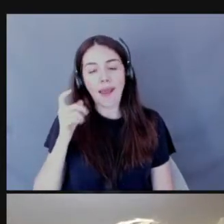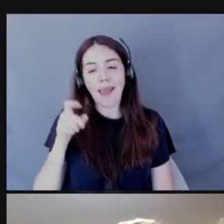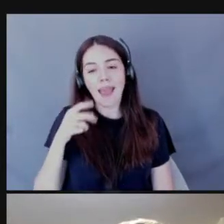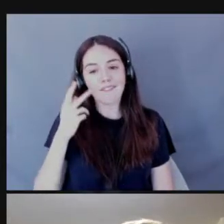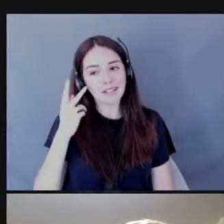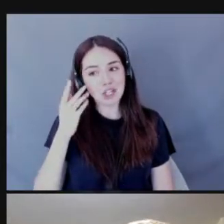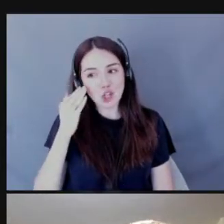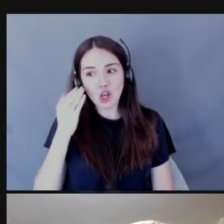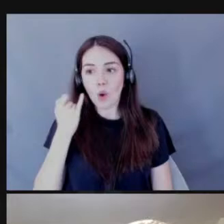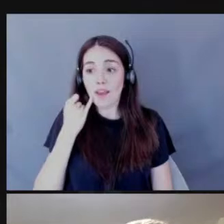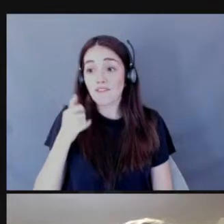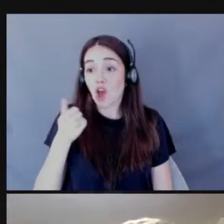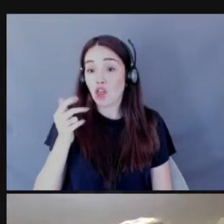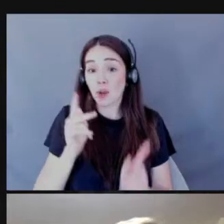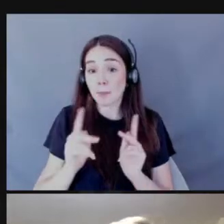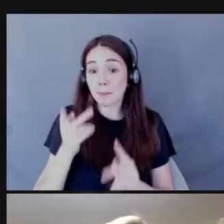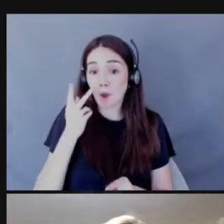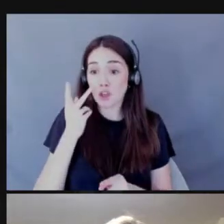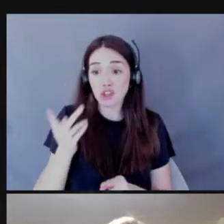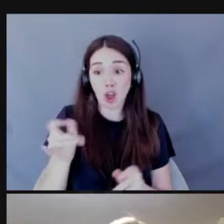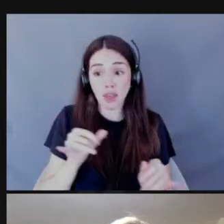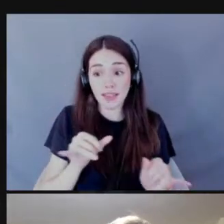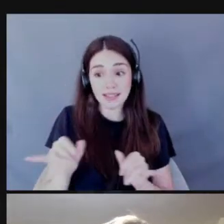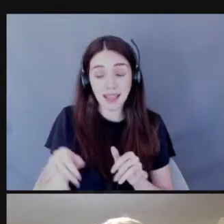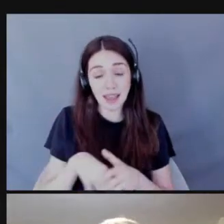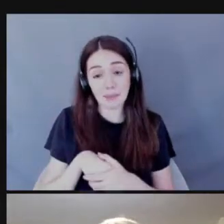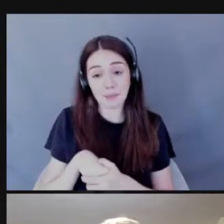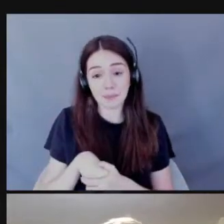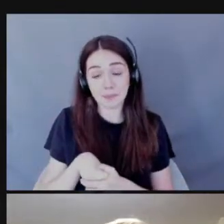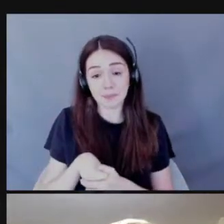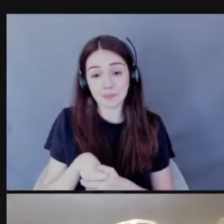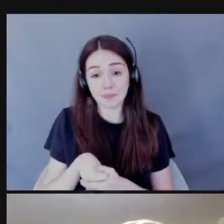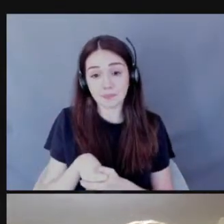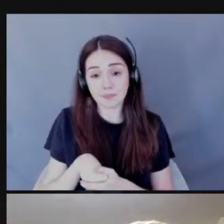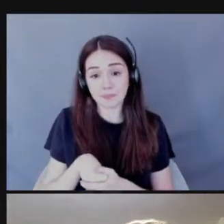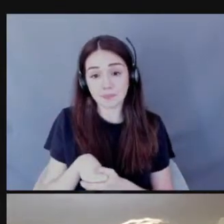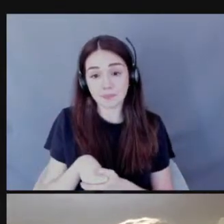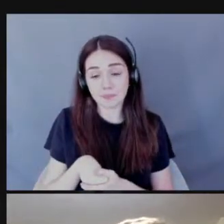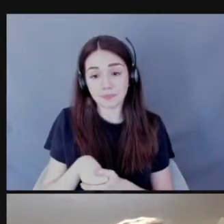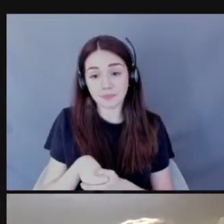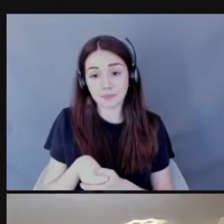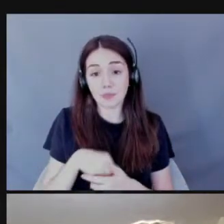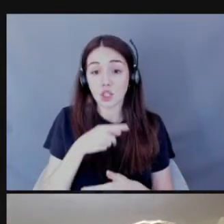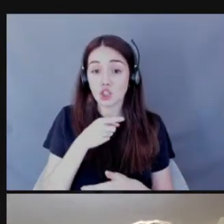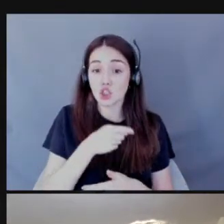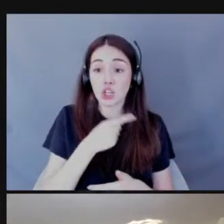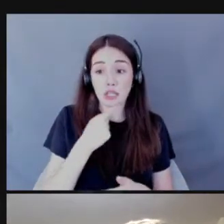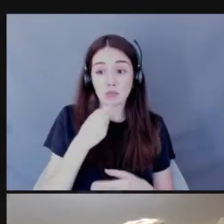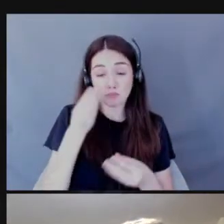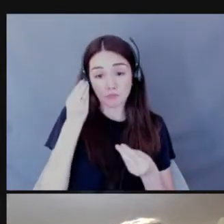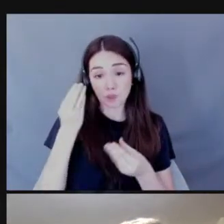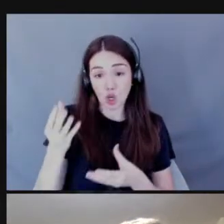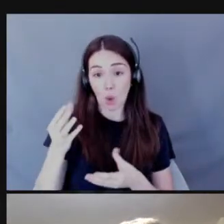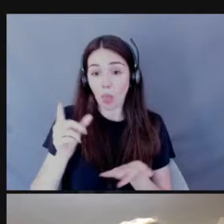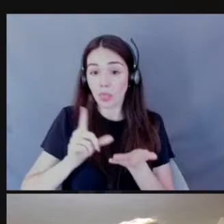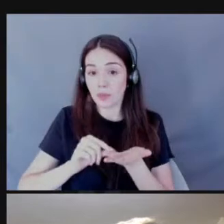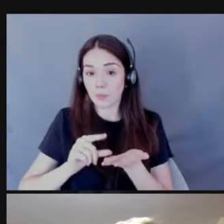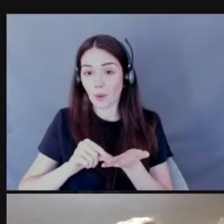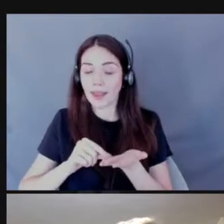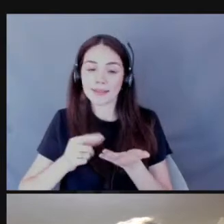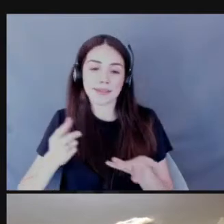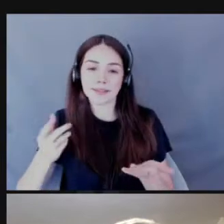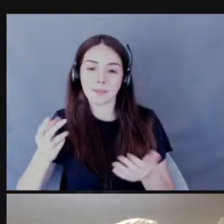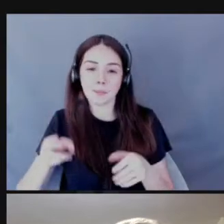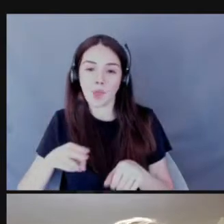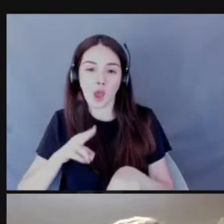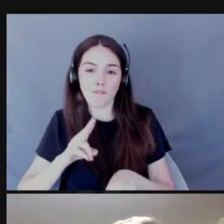this thing." So when she took that story to the press, of course, they